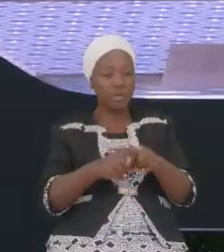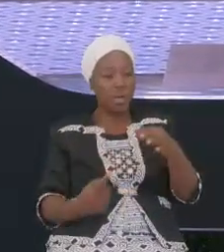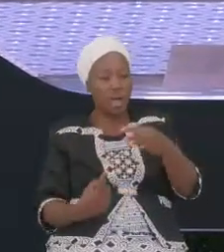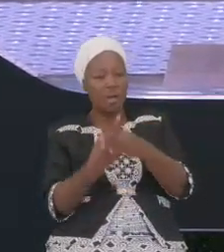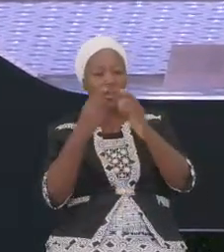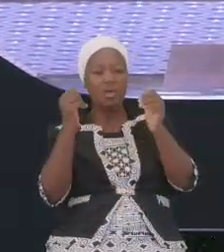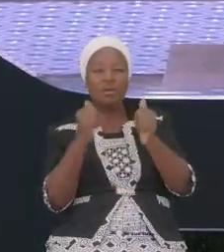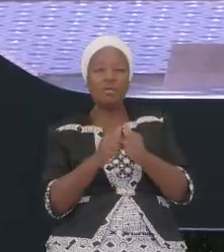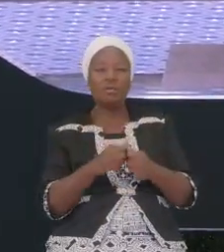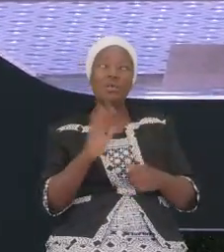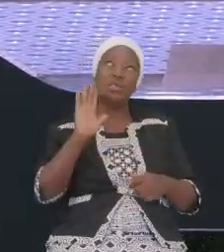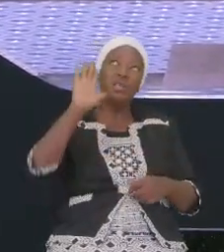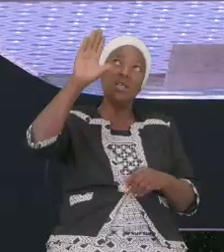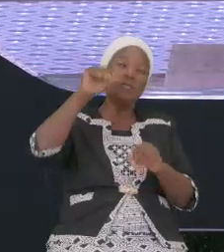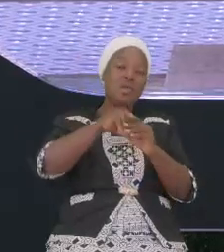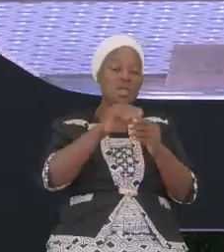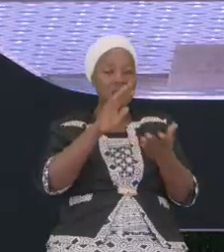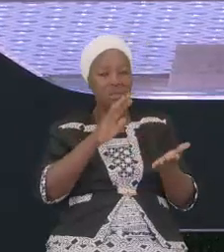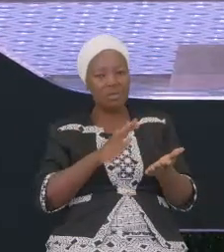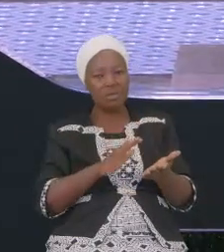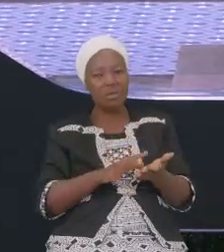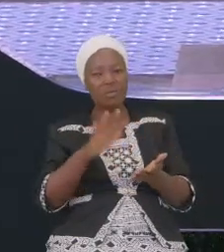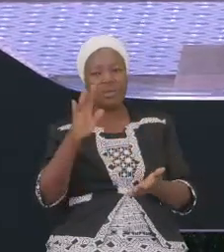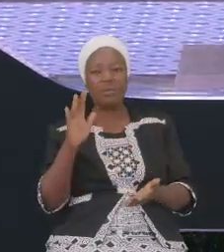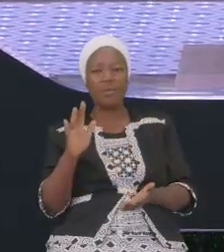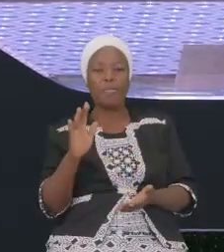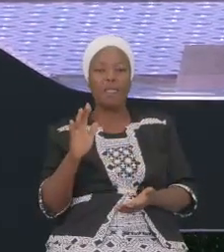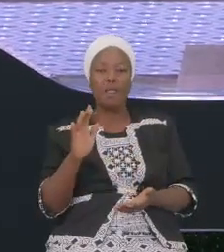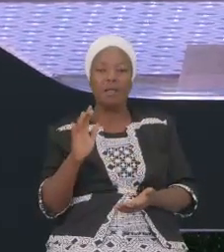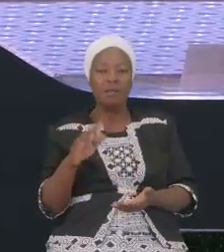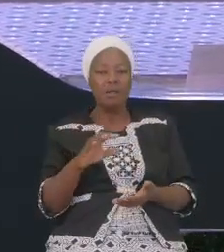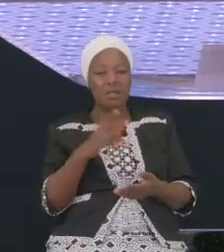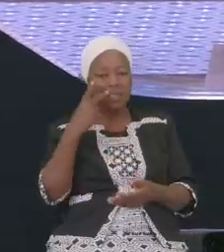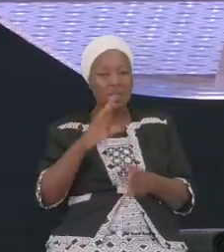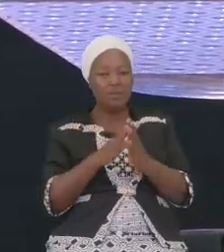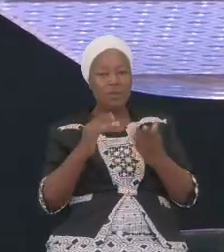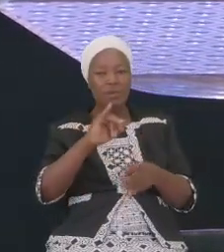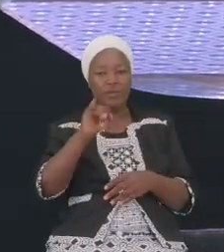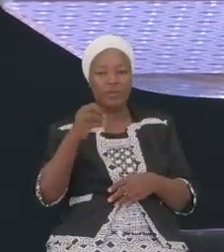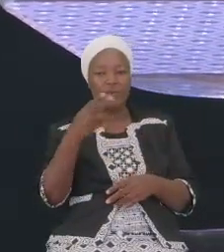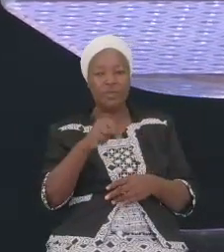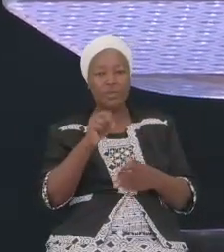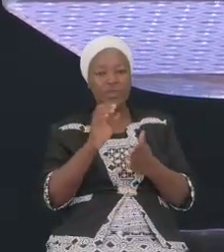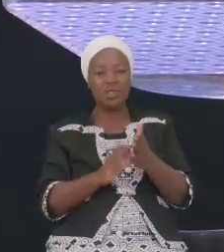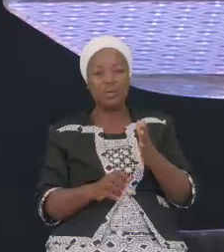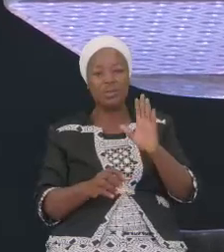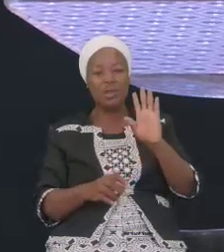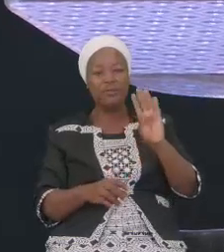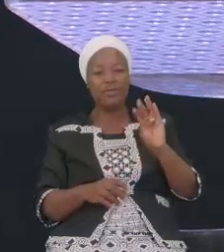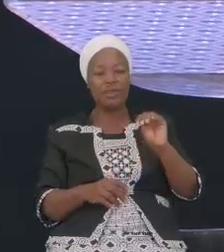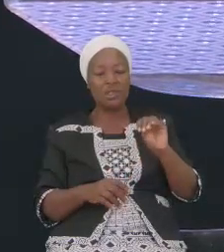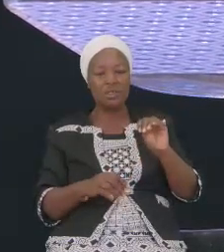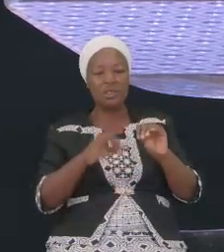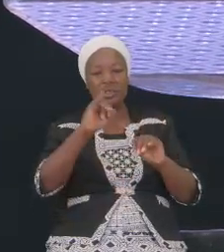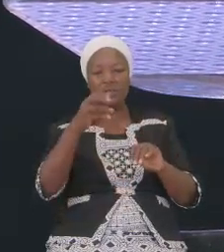appear with him in glory. Look at John chapter 14,